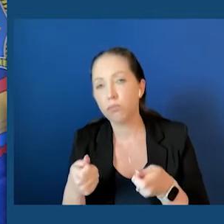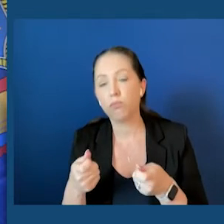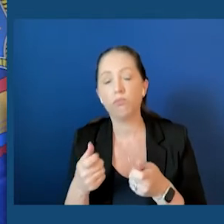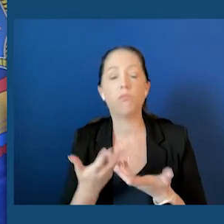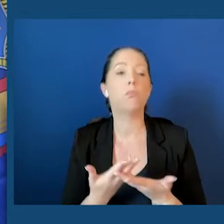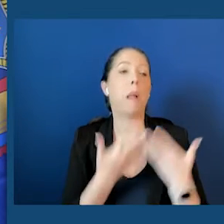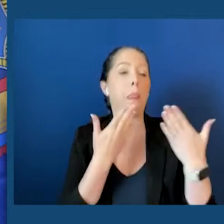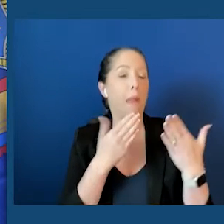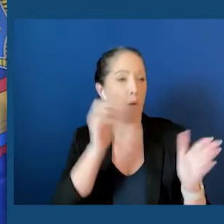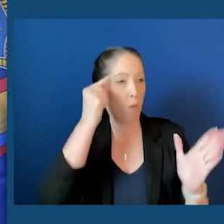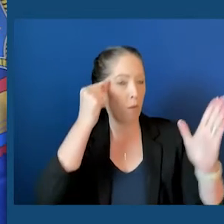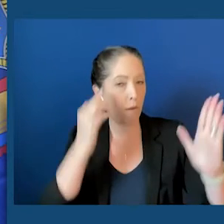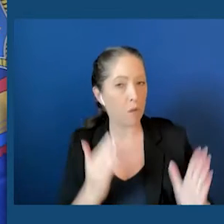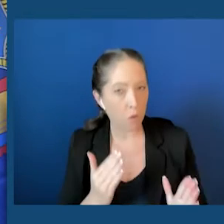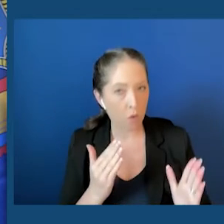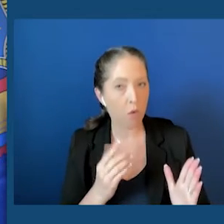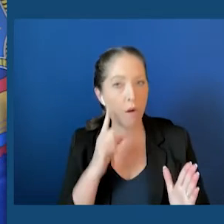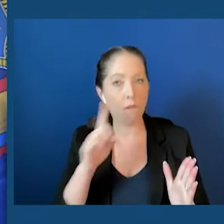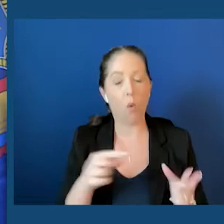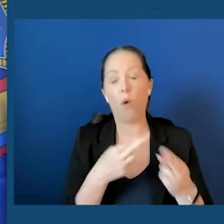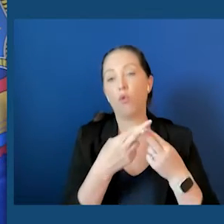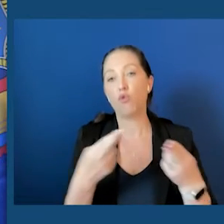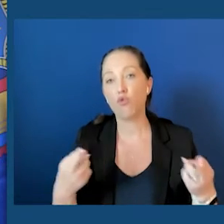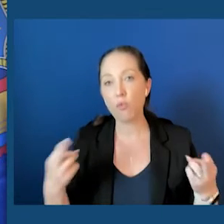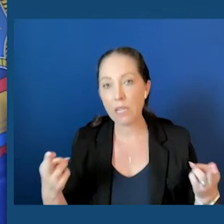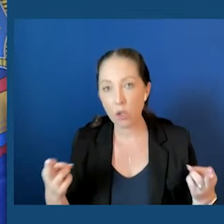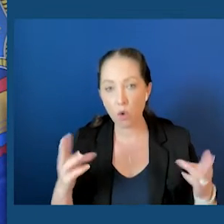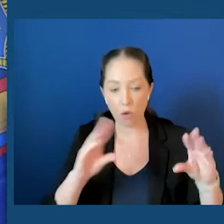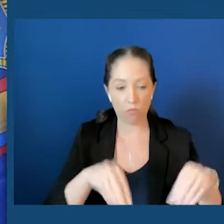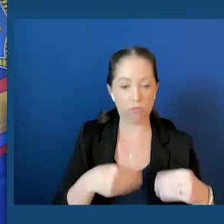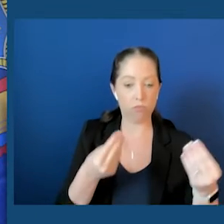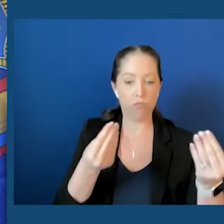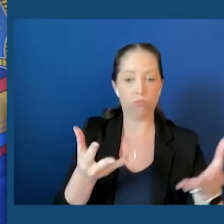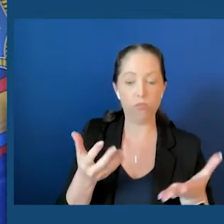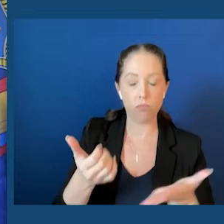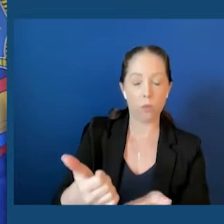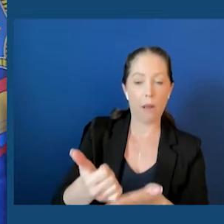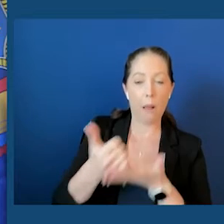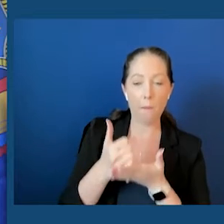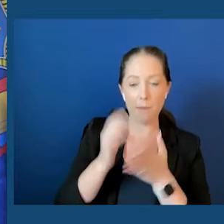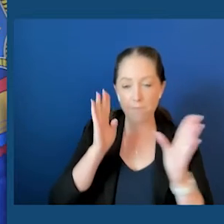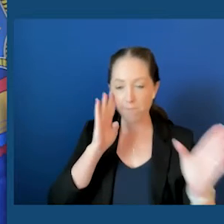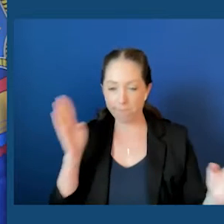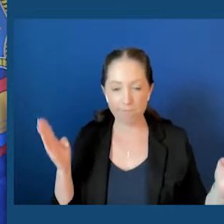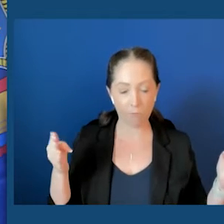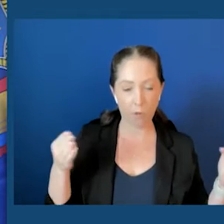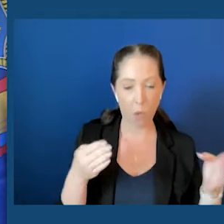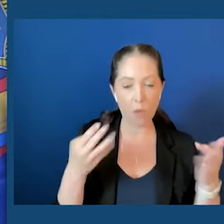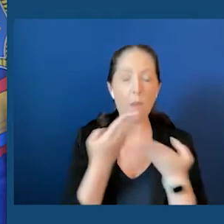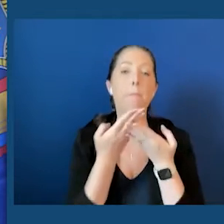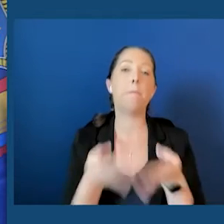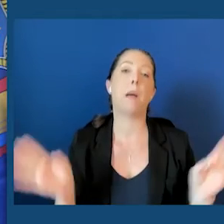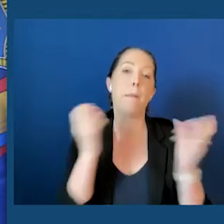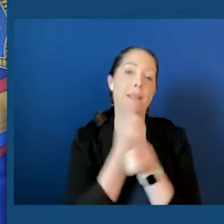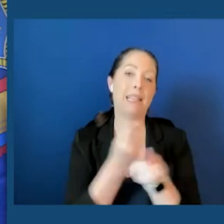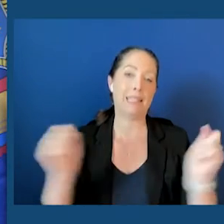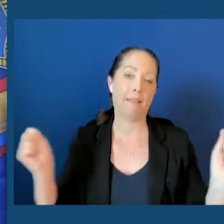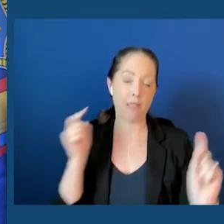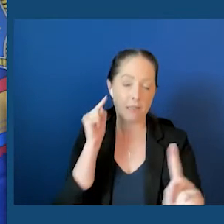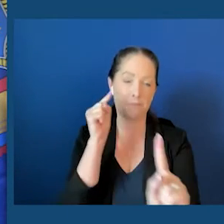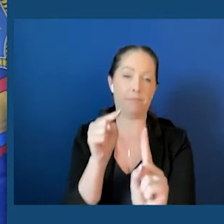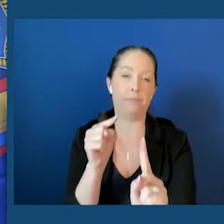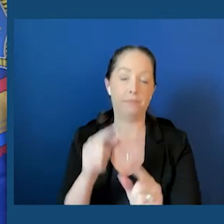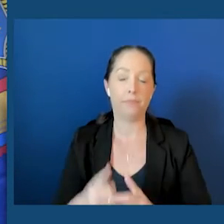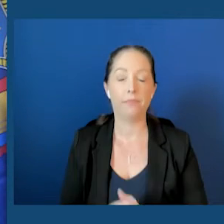Hochul for the resources that are being provided to help us focus on the public safety mission. Just